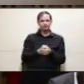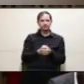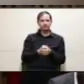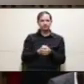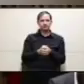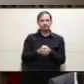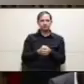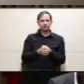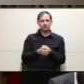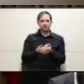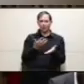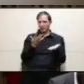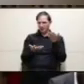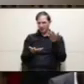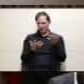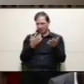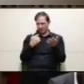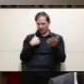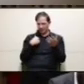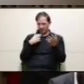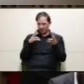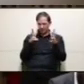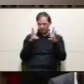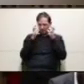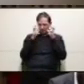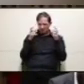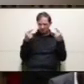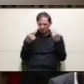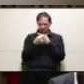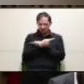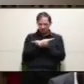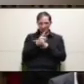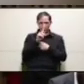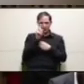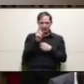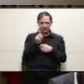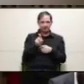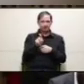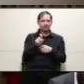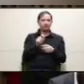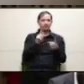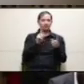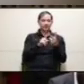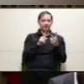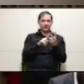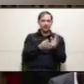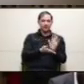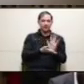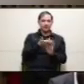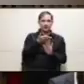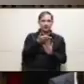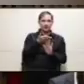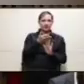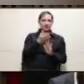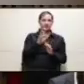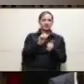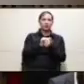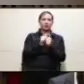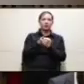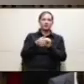I did not capture the question correctly. And then with regard to the upgrade of the Larville sports